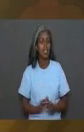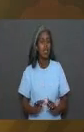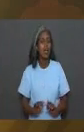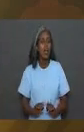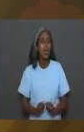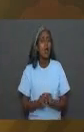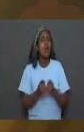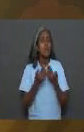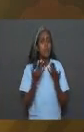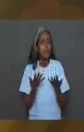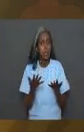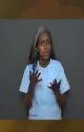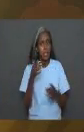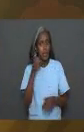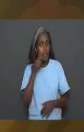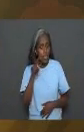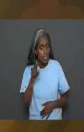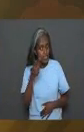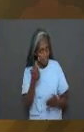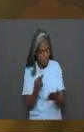How many girls are there?